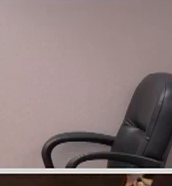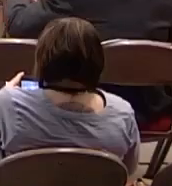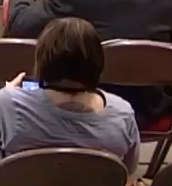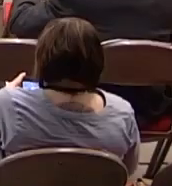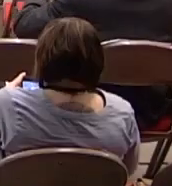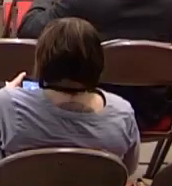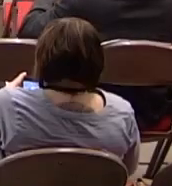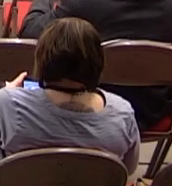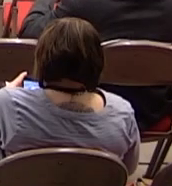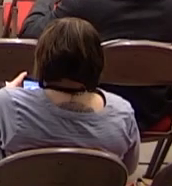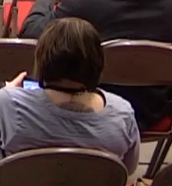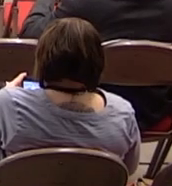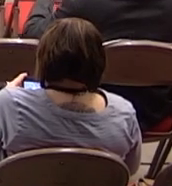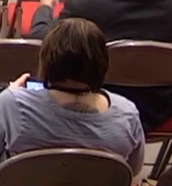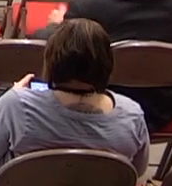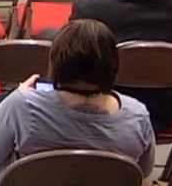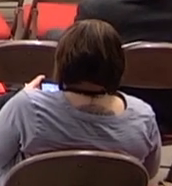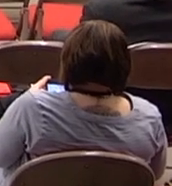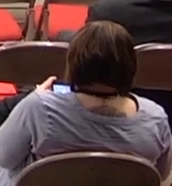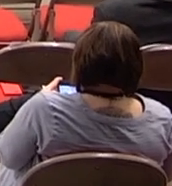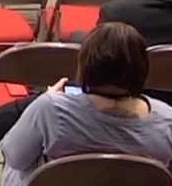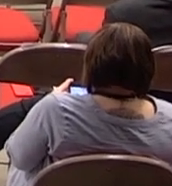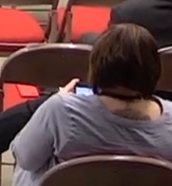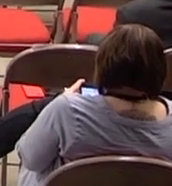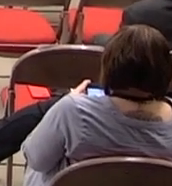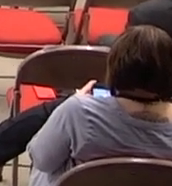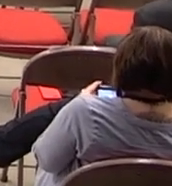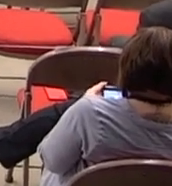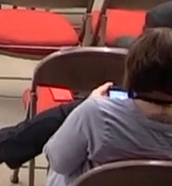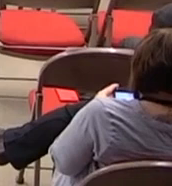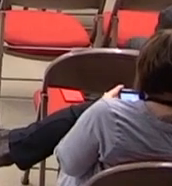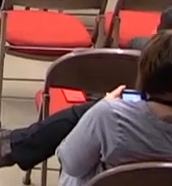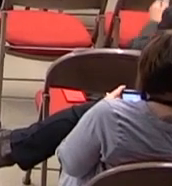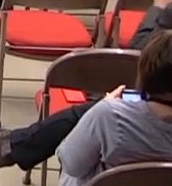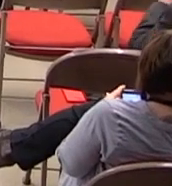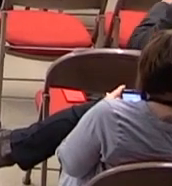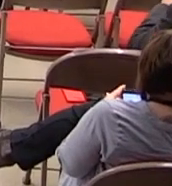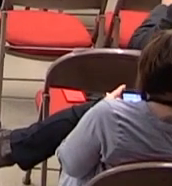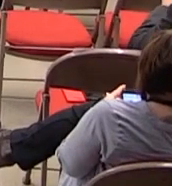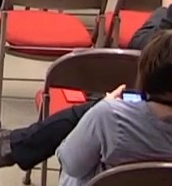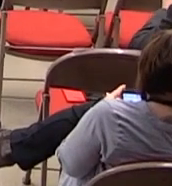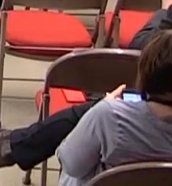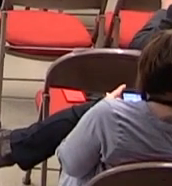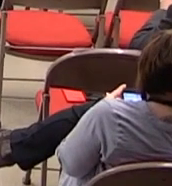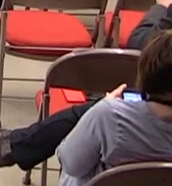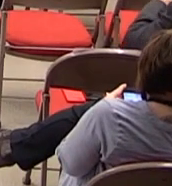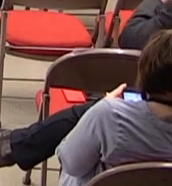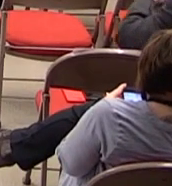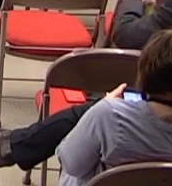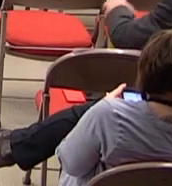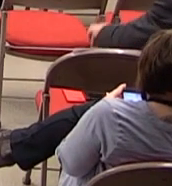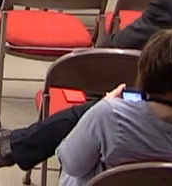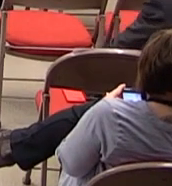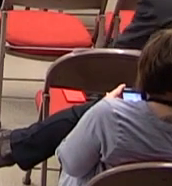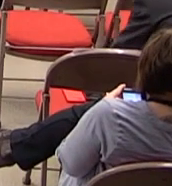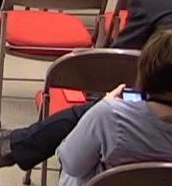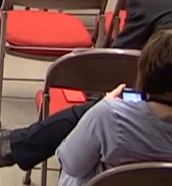to have the conversation. So would you give me some guidance, please? Right. Your options as a board at this point,